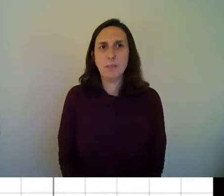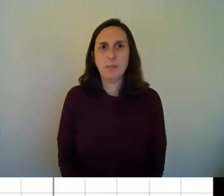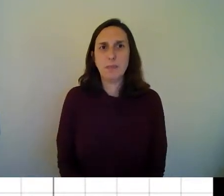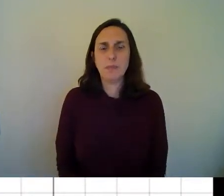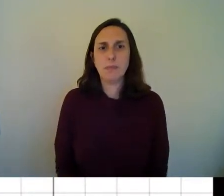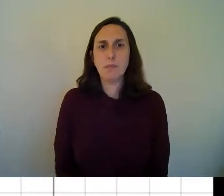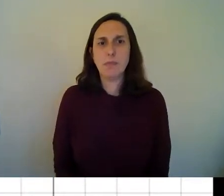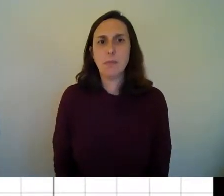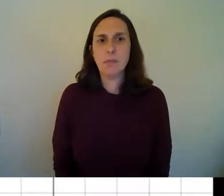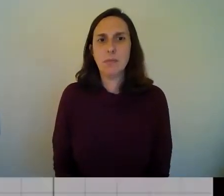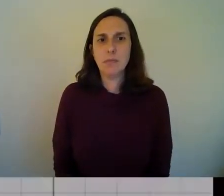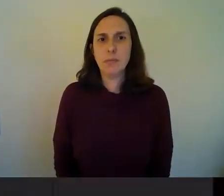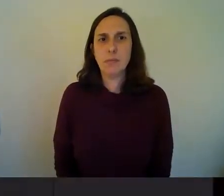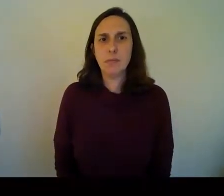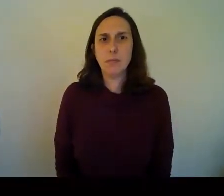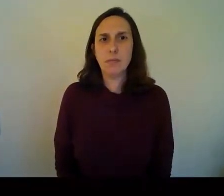Oh.